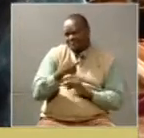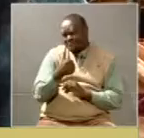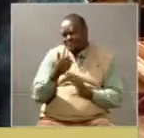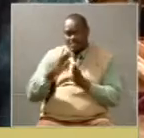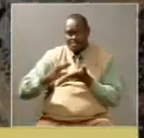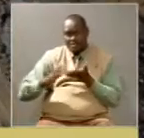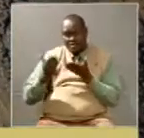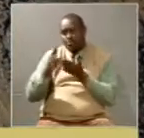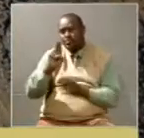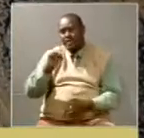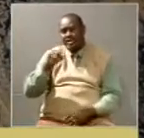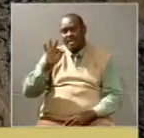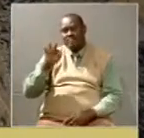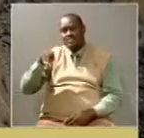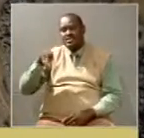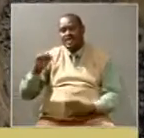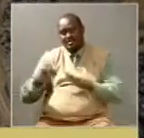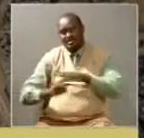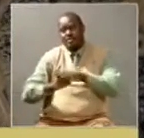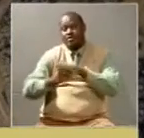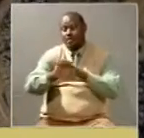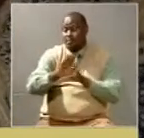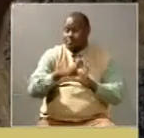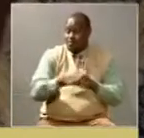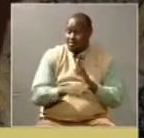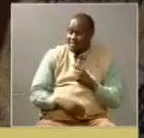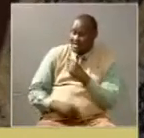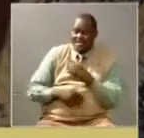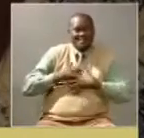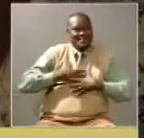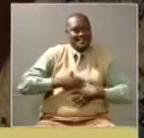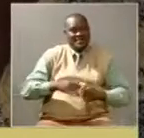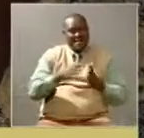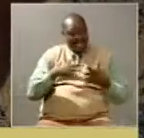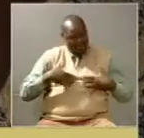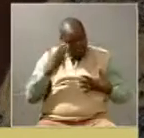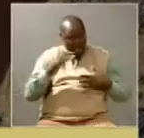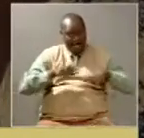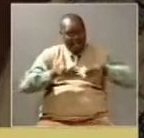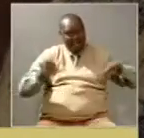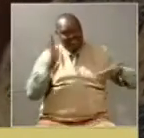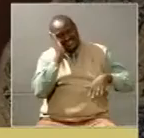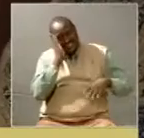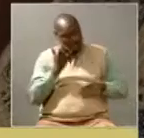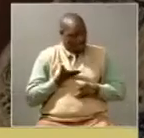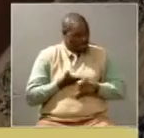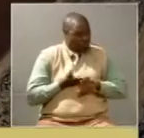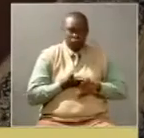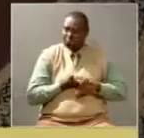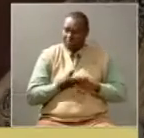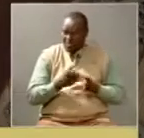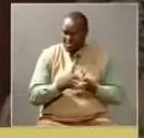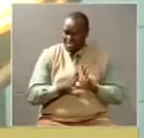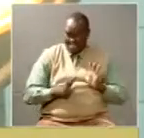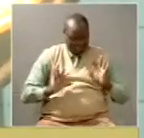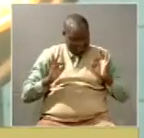Population Fund. But now she is happy because the bed is dry. She is no longer warm. The bed is no longer